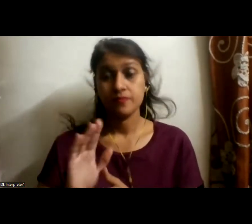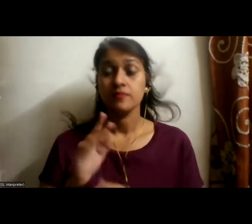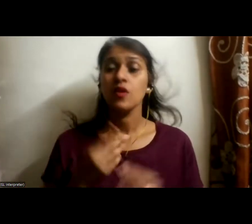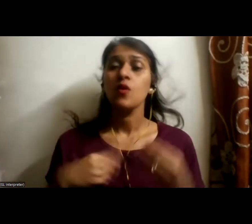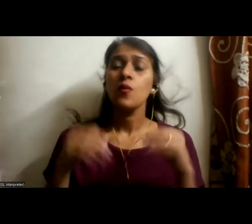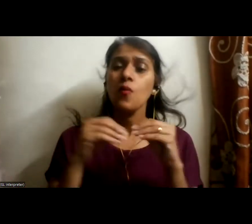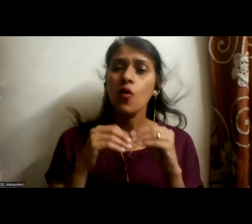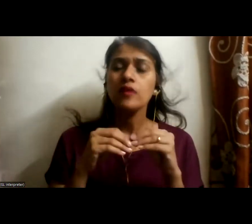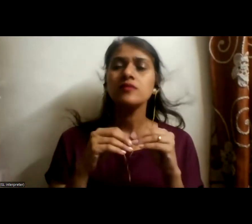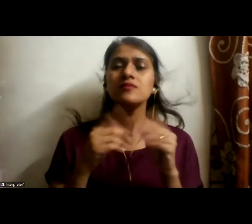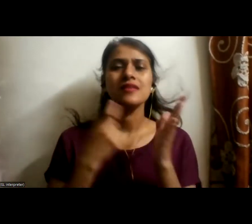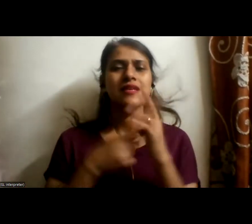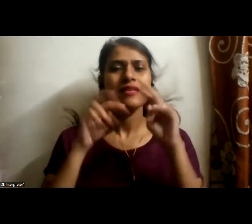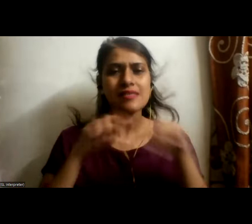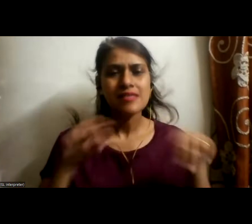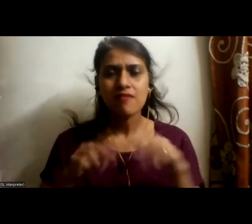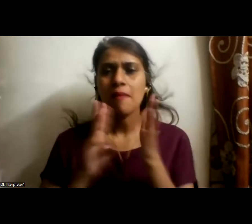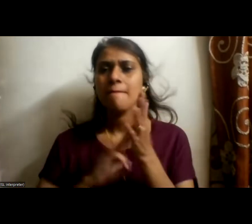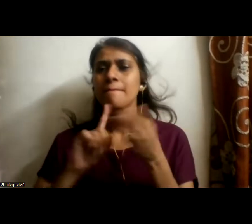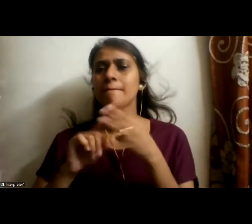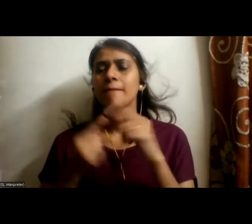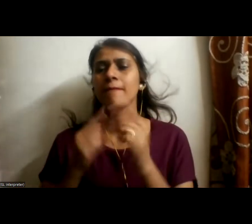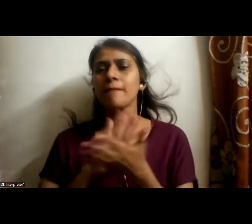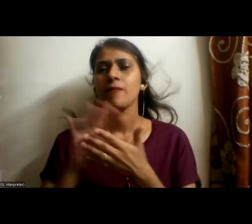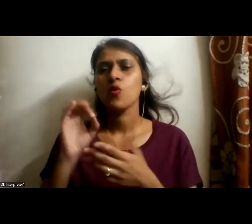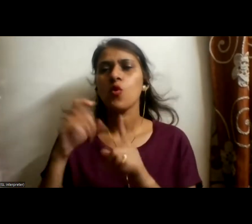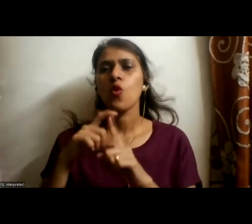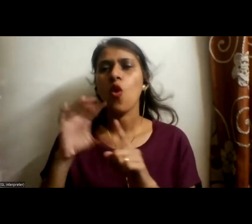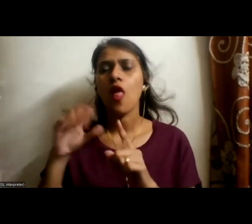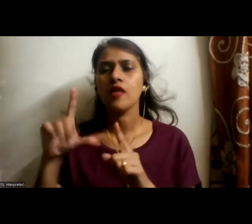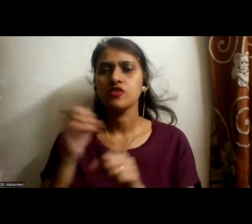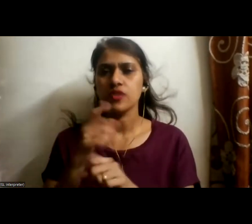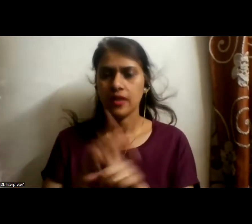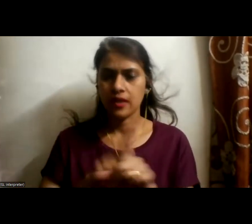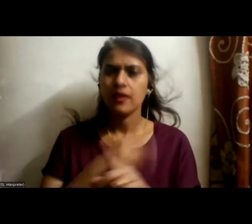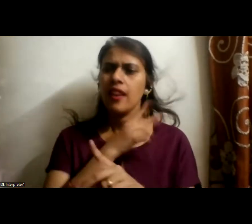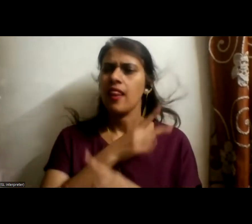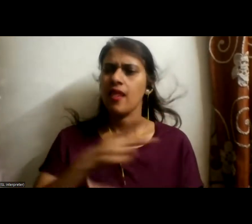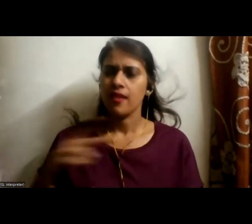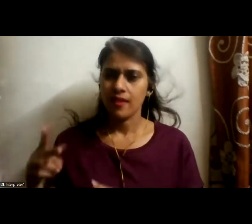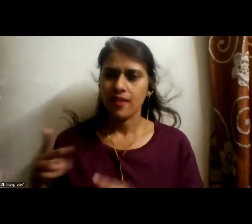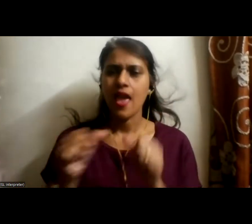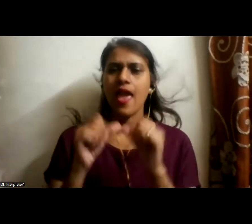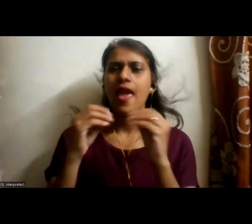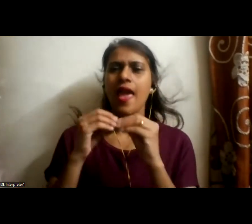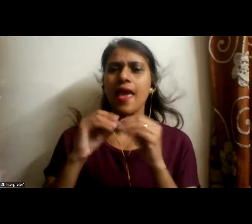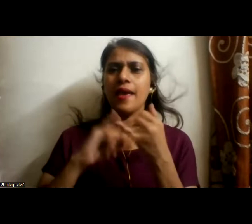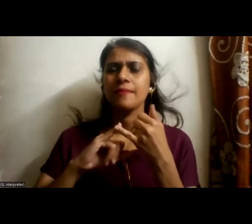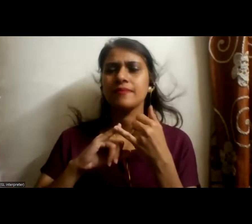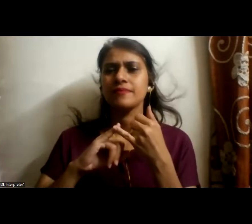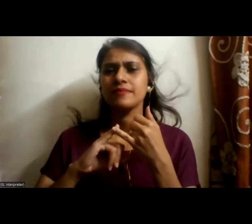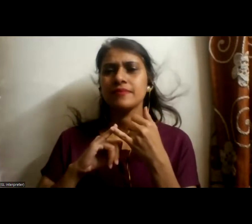research objectives, methodologies, any other component that has been added, abstract, cover page, all that